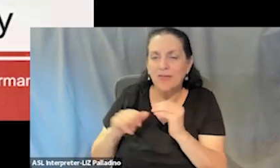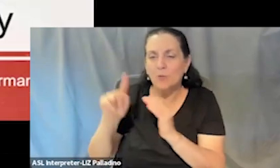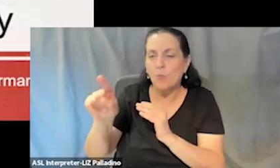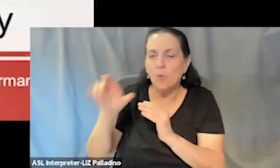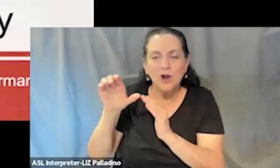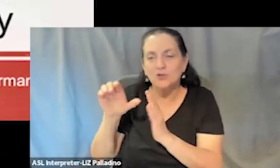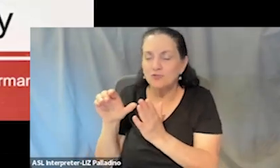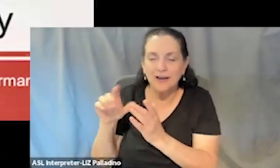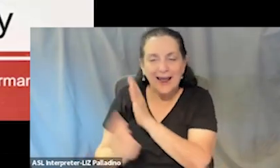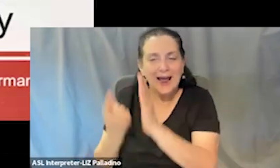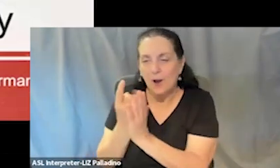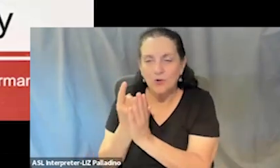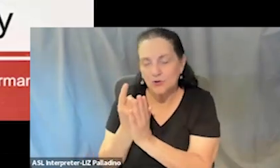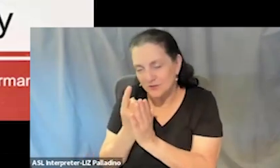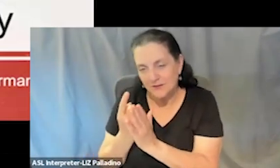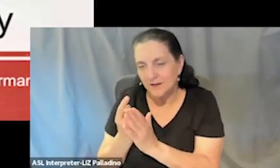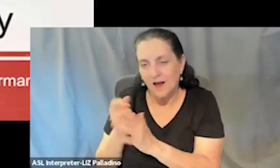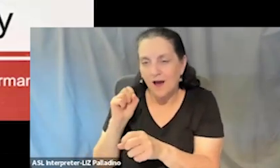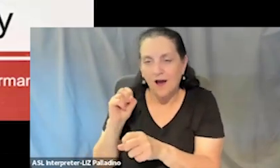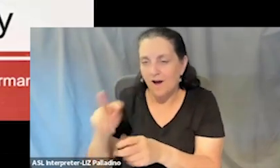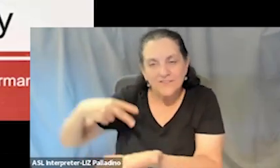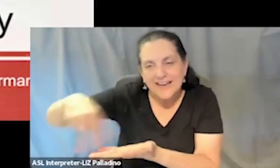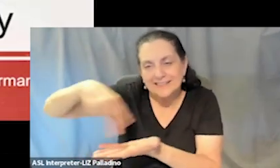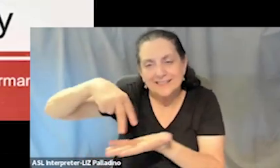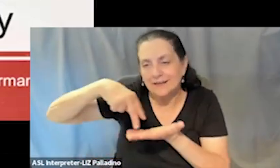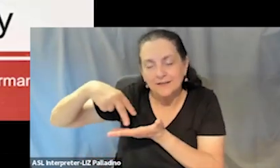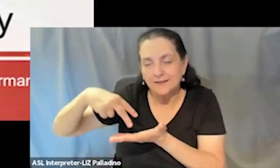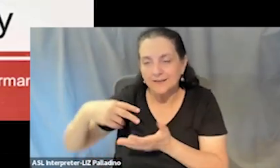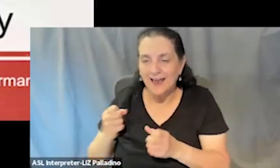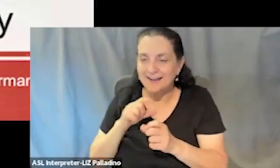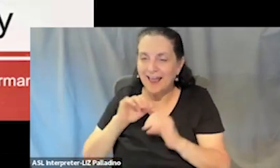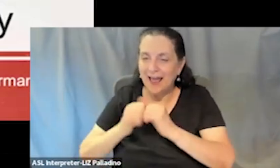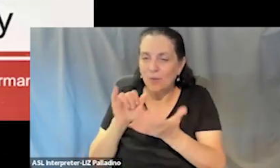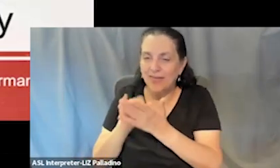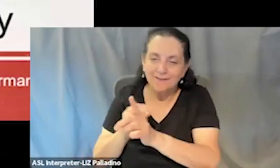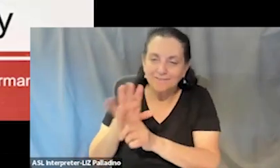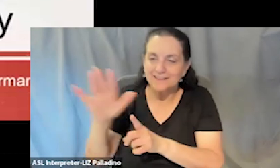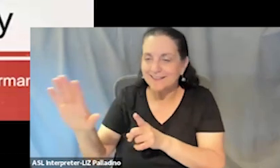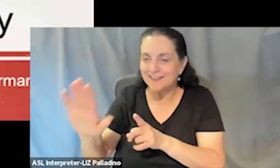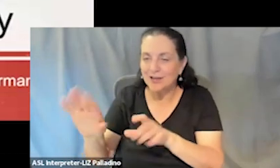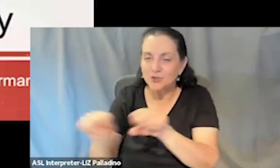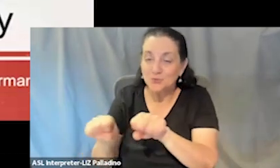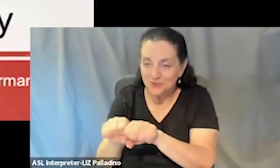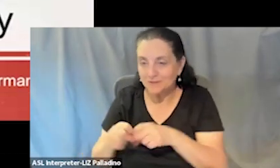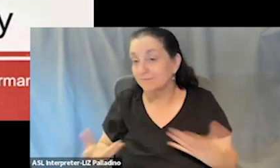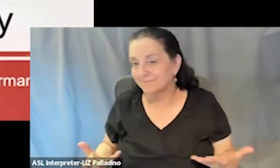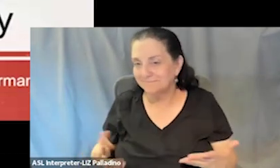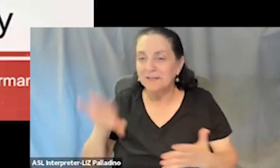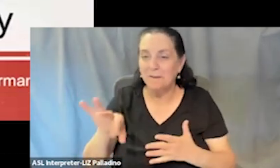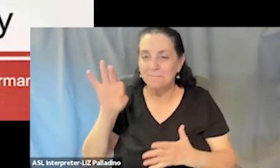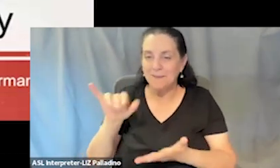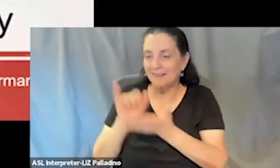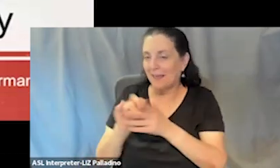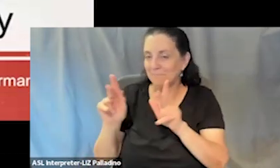shoes. The idea is to, again, pick an element of program, pick a person who can express that and tell that in a